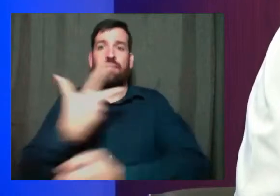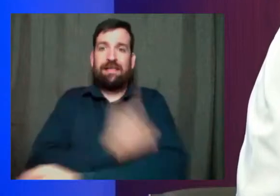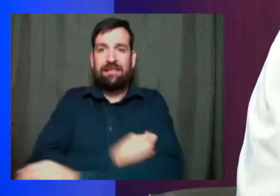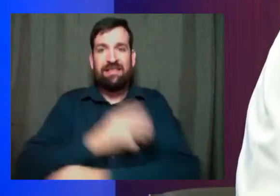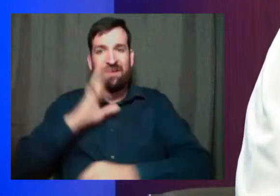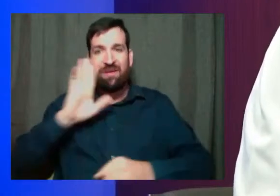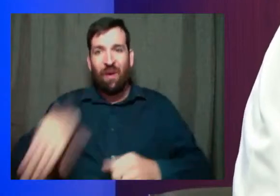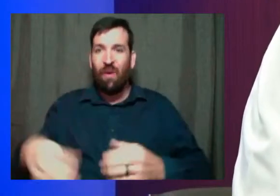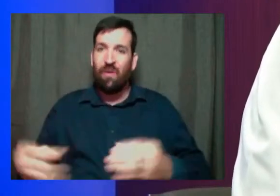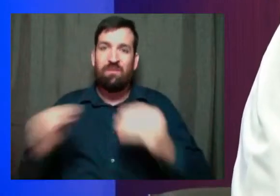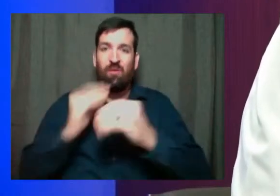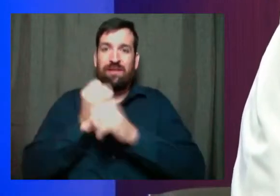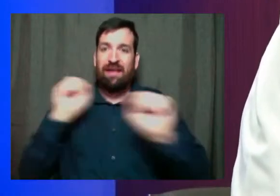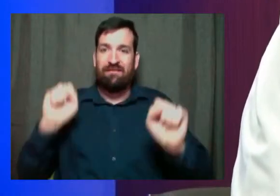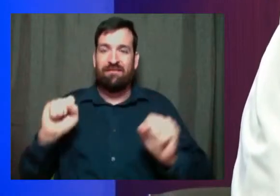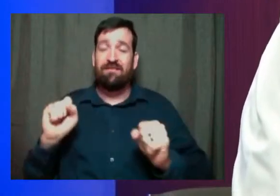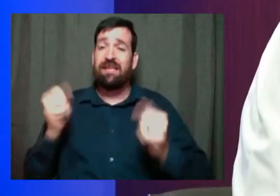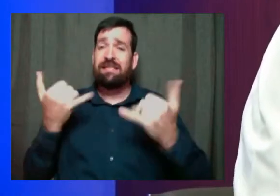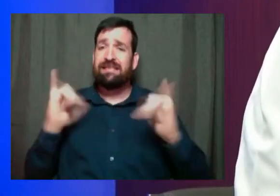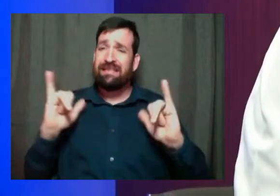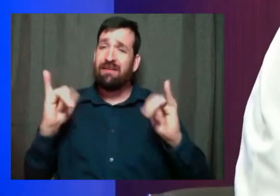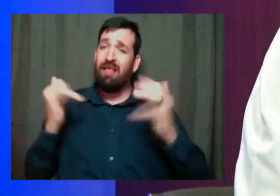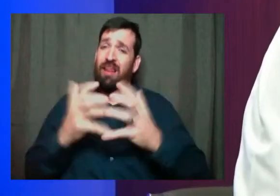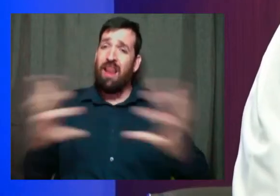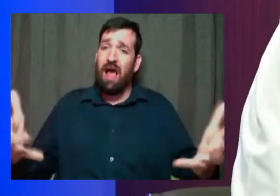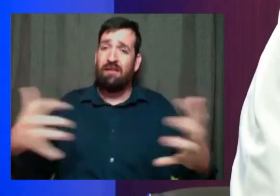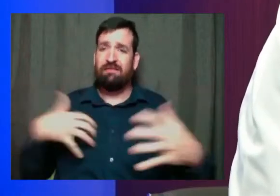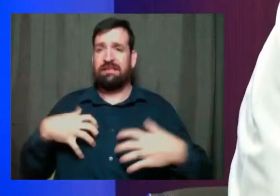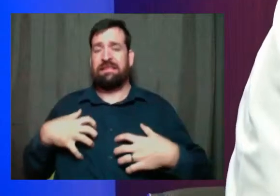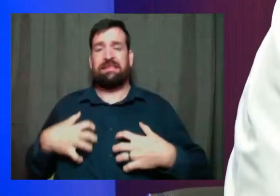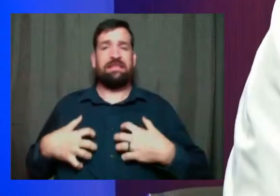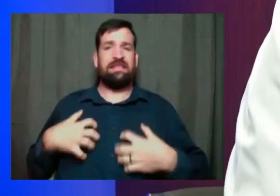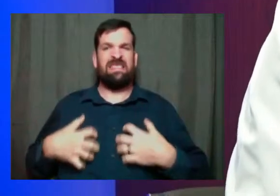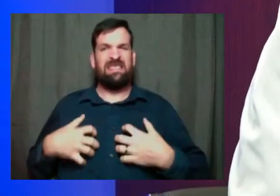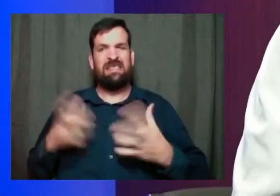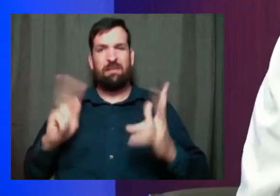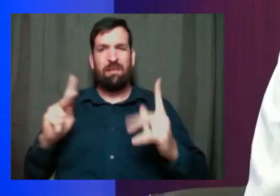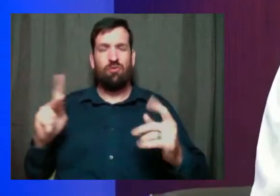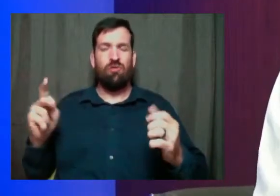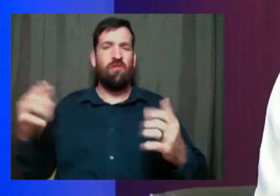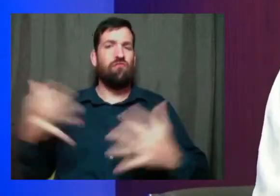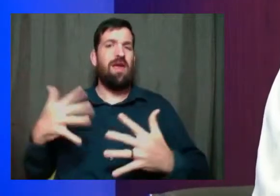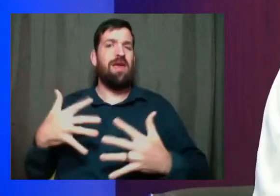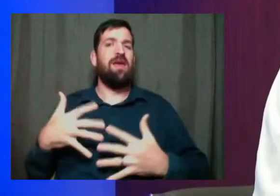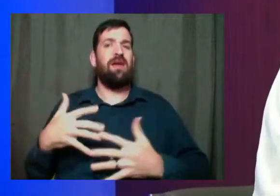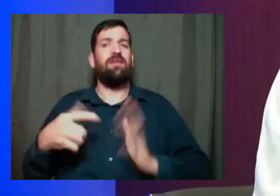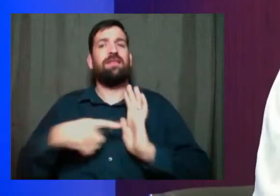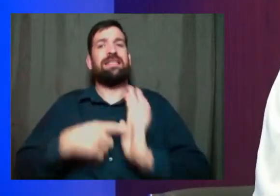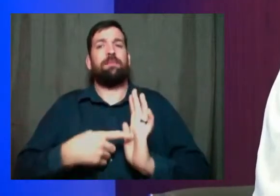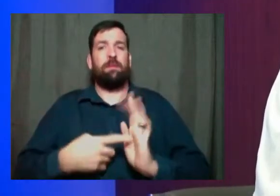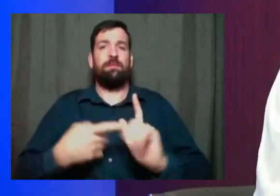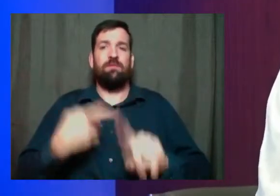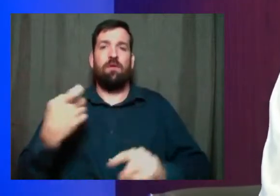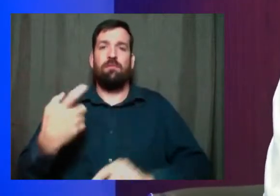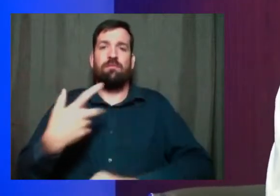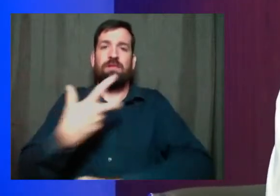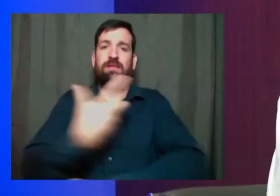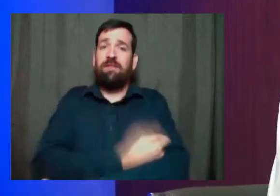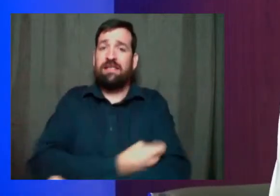safer. There's still a lot of hesitancy, though. It's interesting. People are still really afraid of the side effects of the vaccination. And all I can say is, gosh, we've given